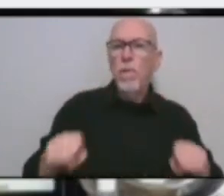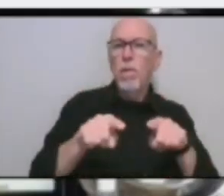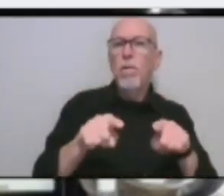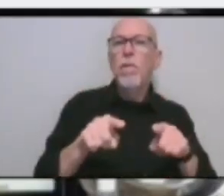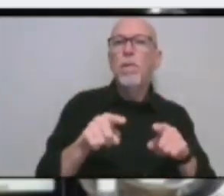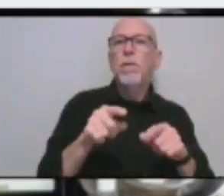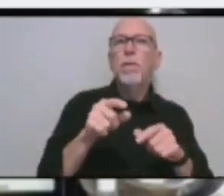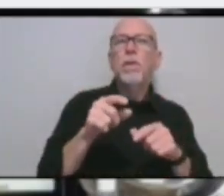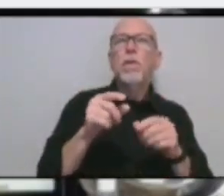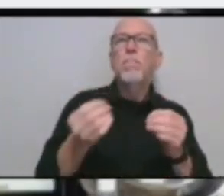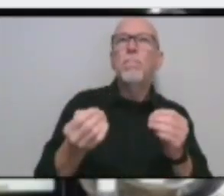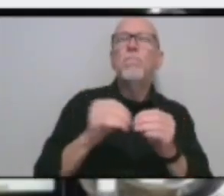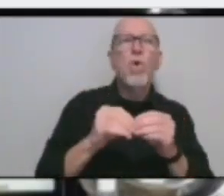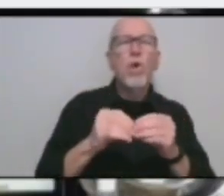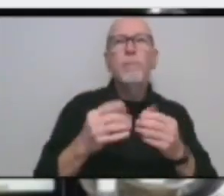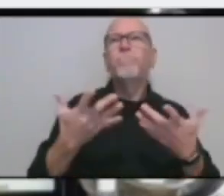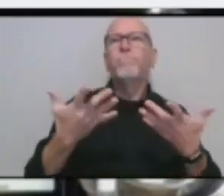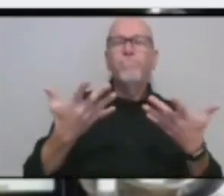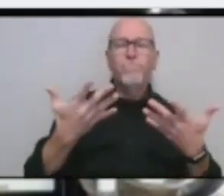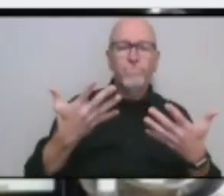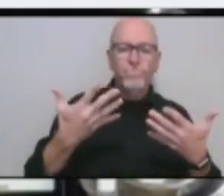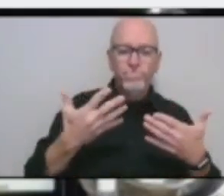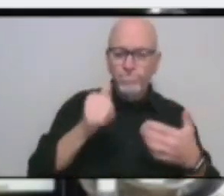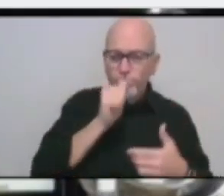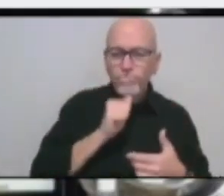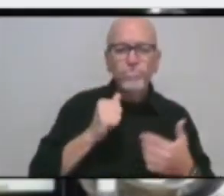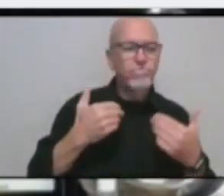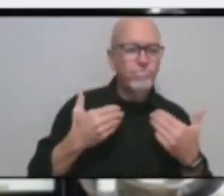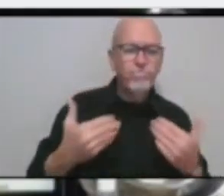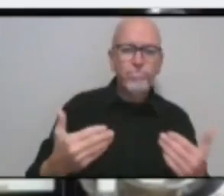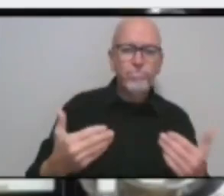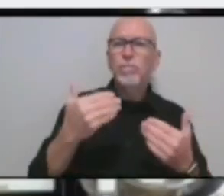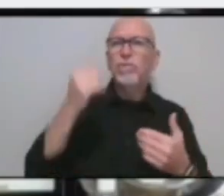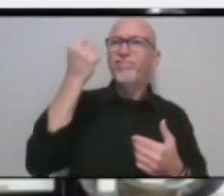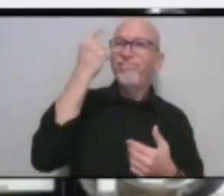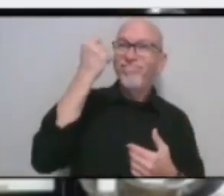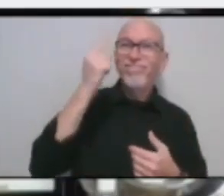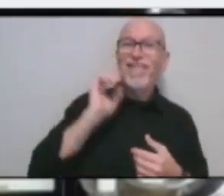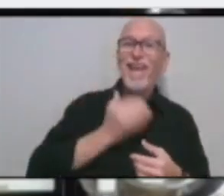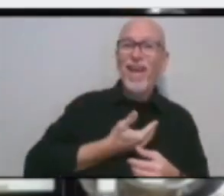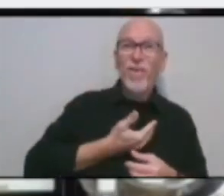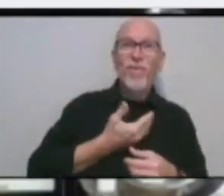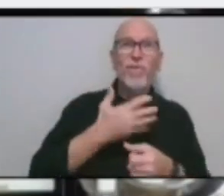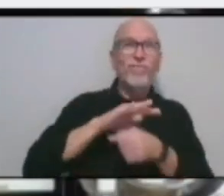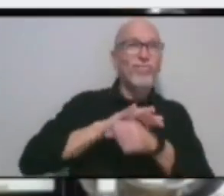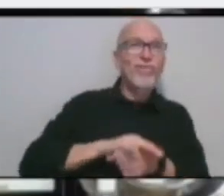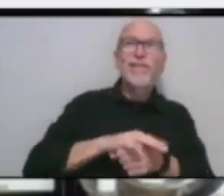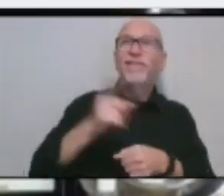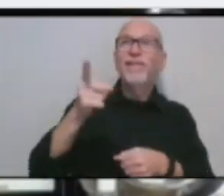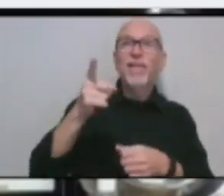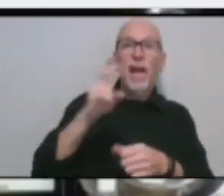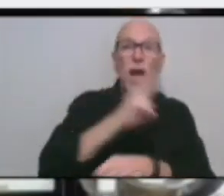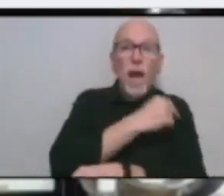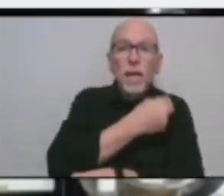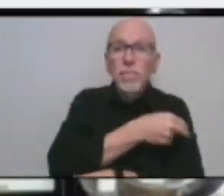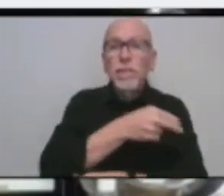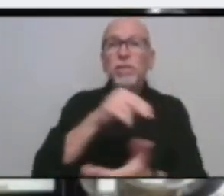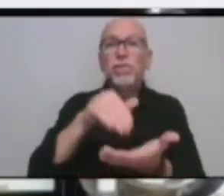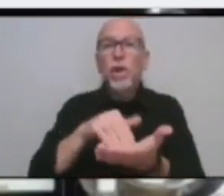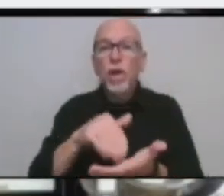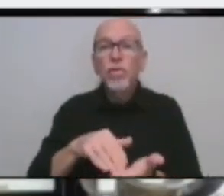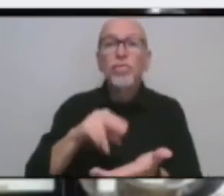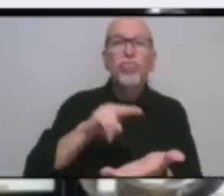individually stepping forward and recognizing the stress and strain on our healthcare network, on all the doctors and nurses